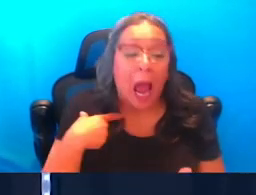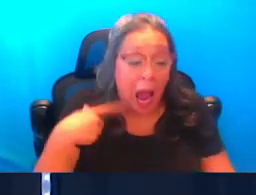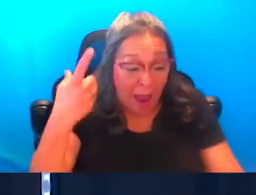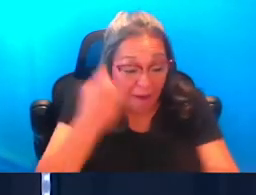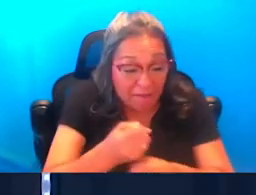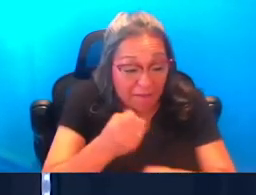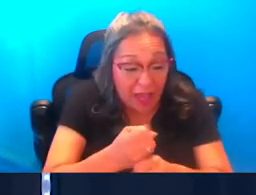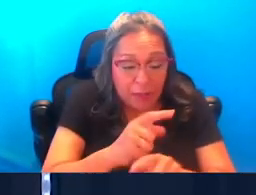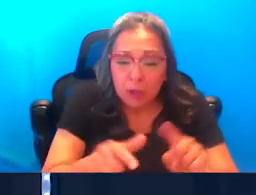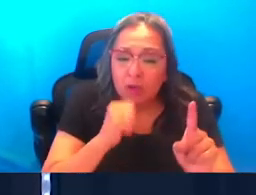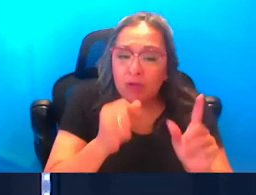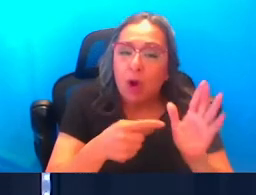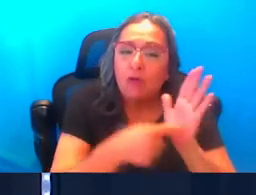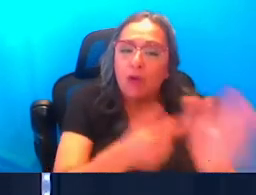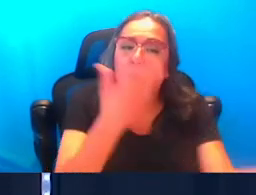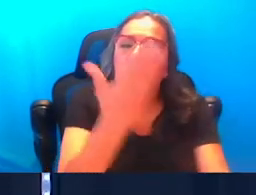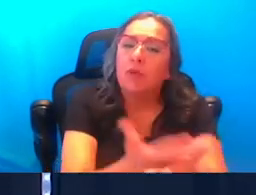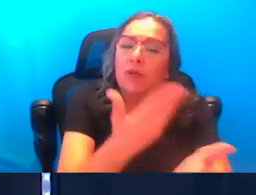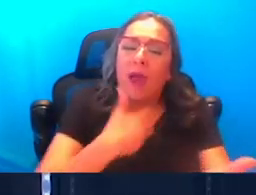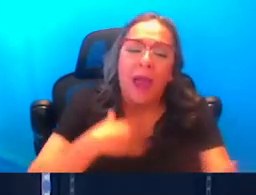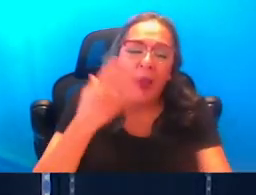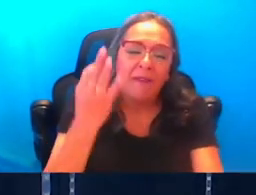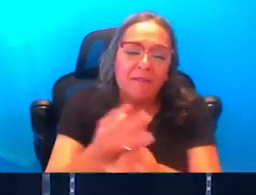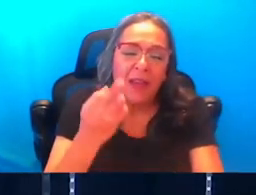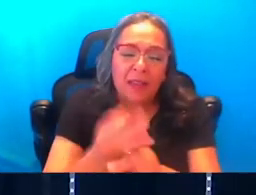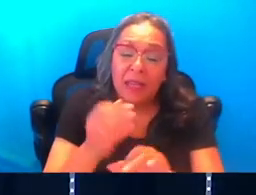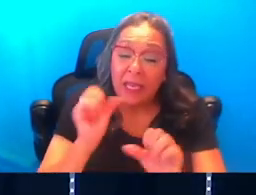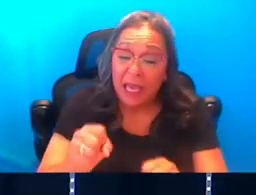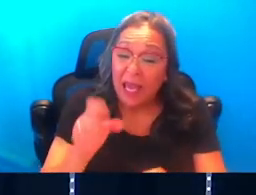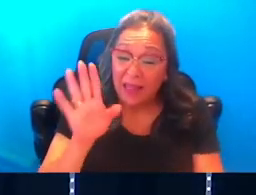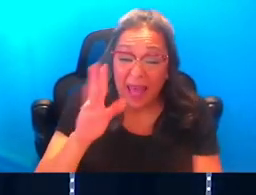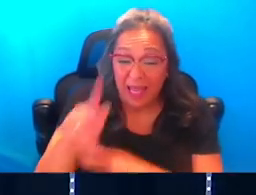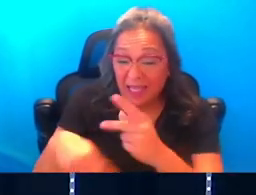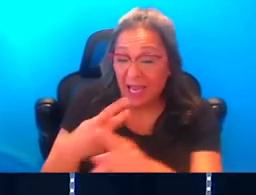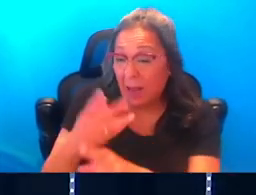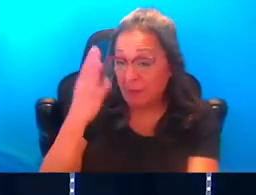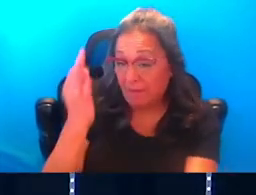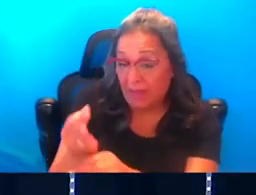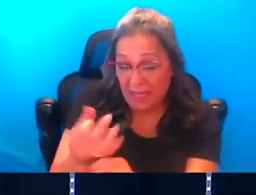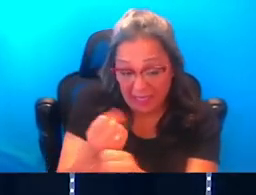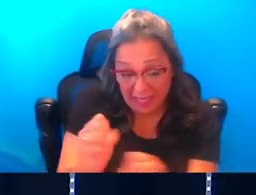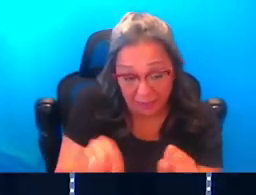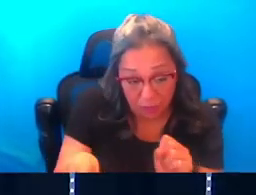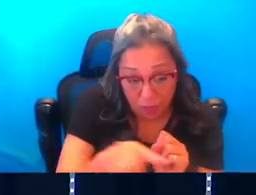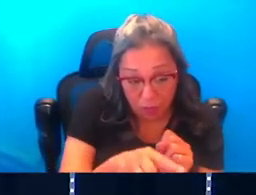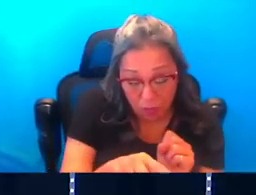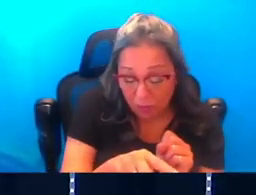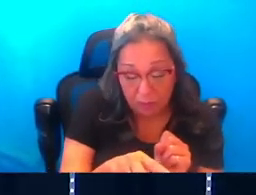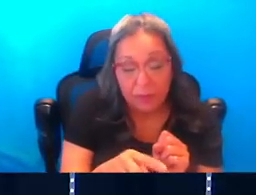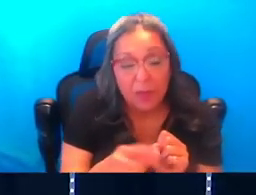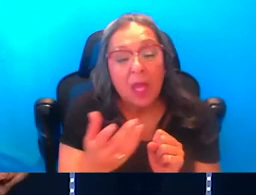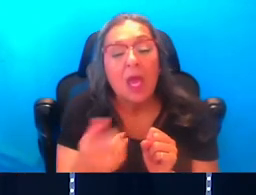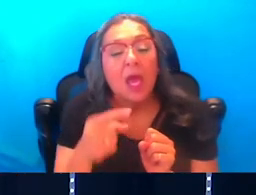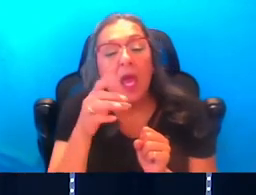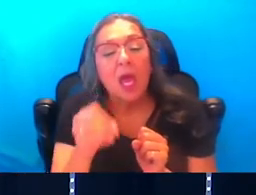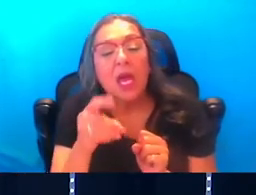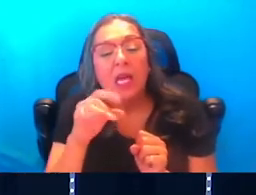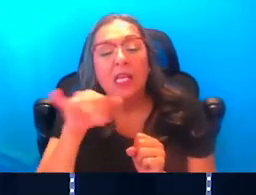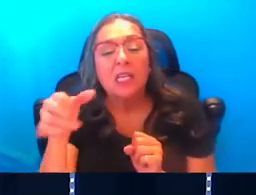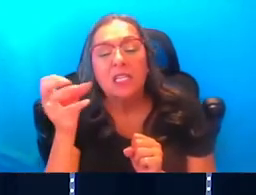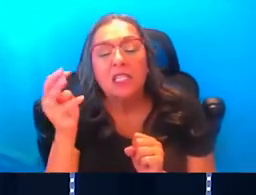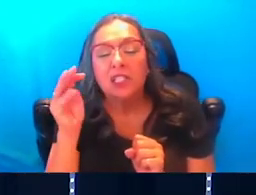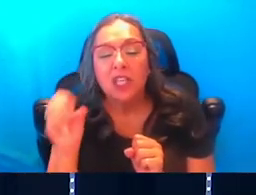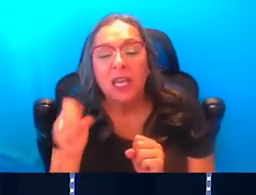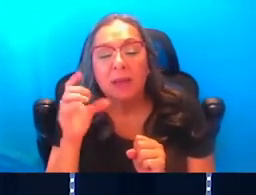actions? Can that kind of faith save anyone? James is going to go out after this thing about faith